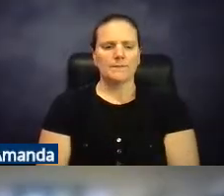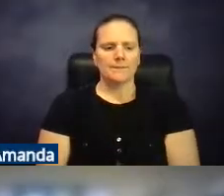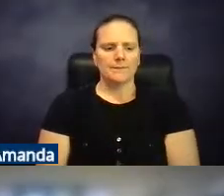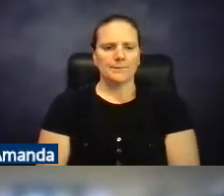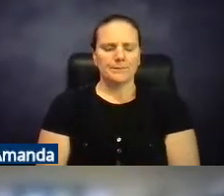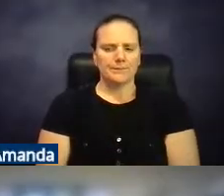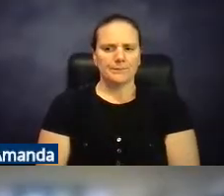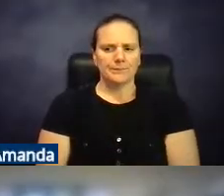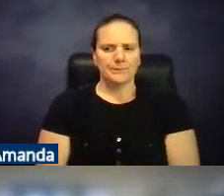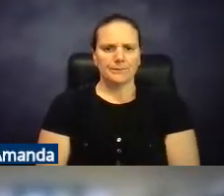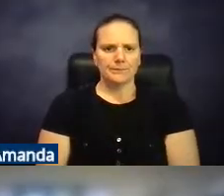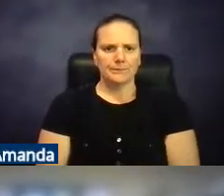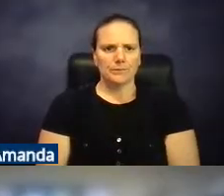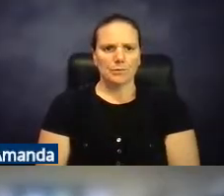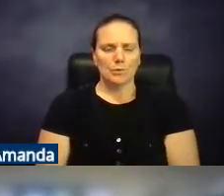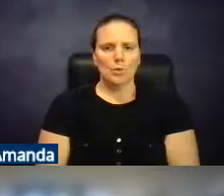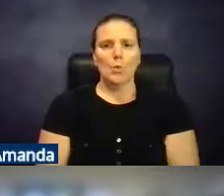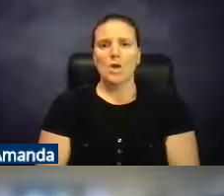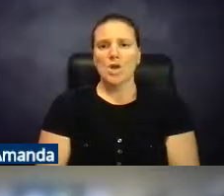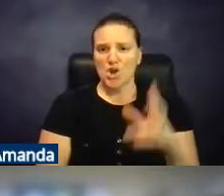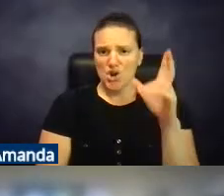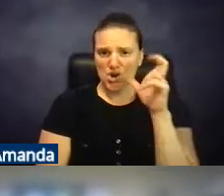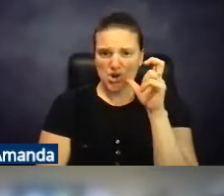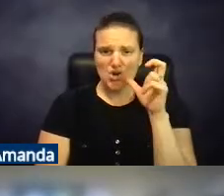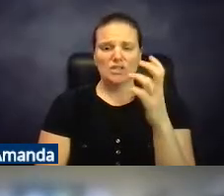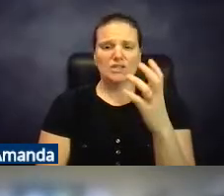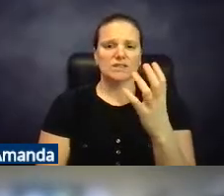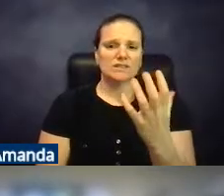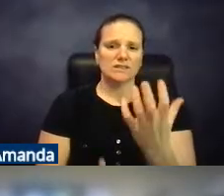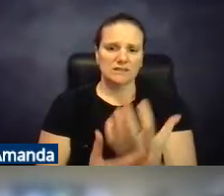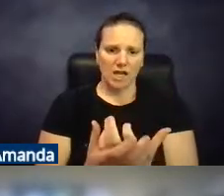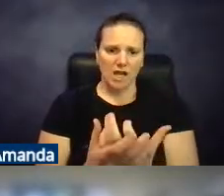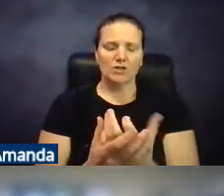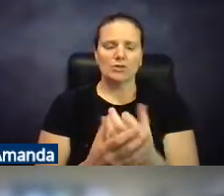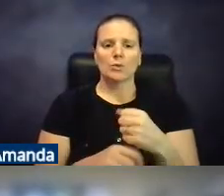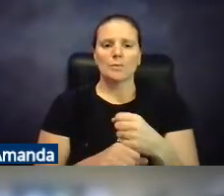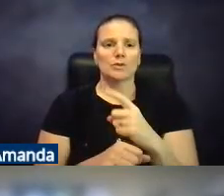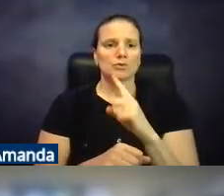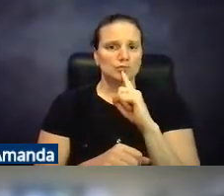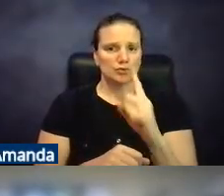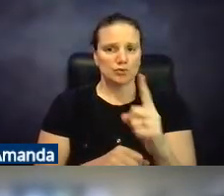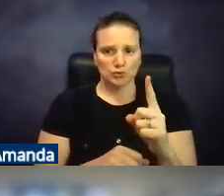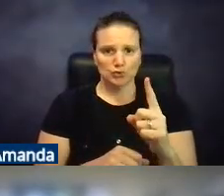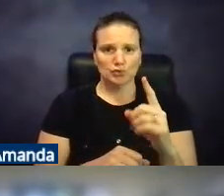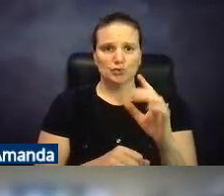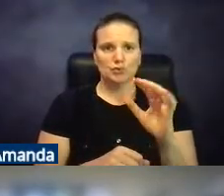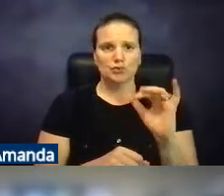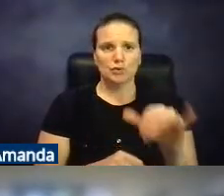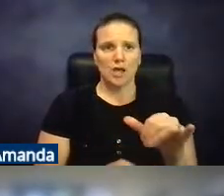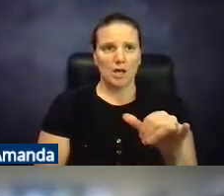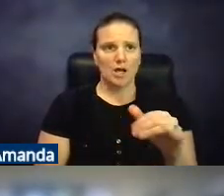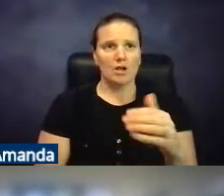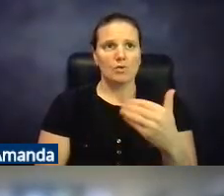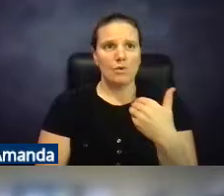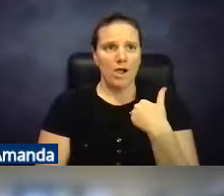We've heard quite a bit about the desire to make sure that there's